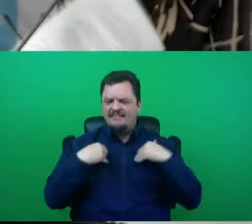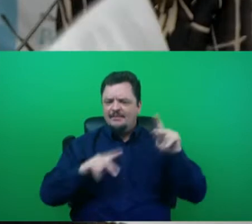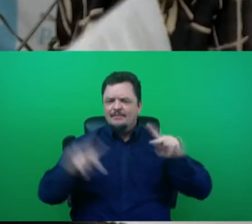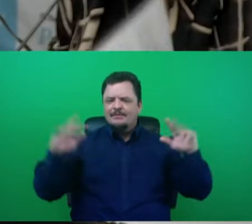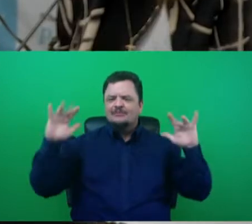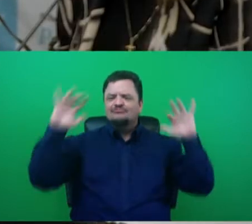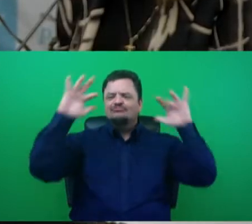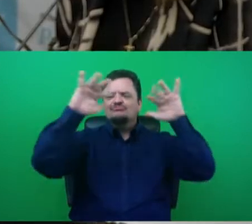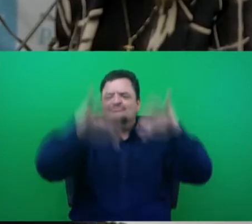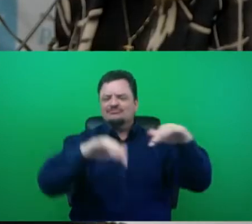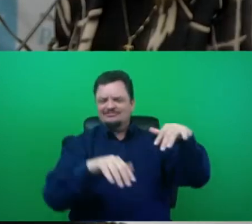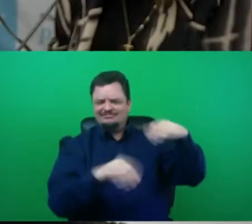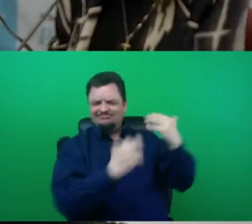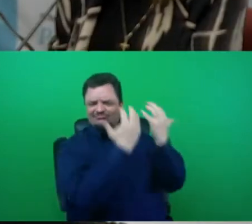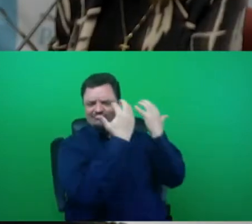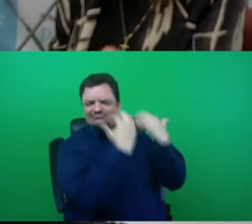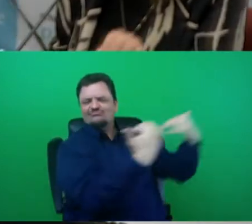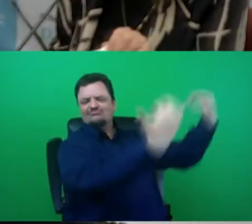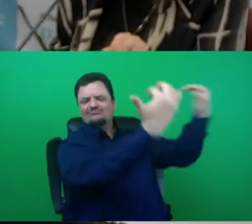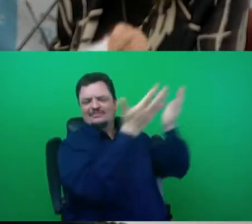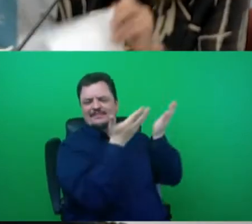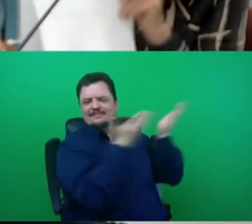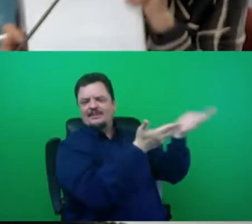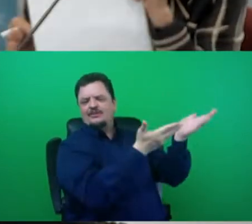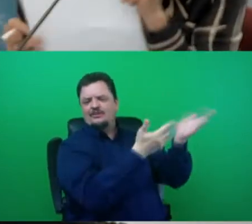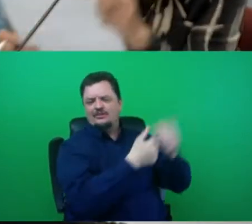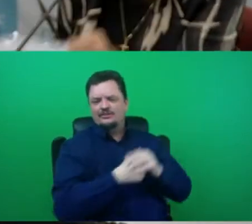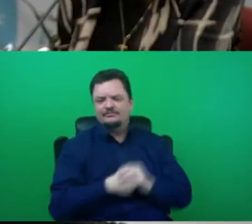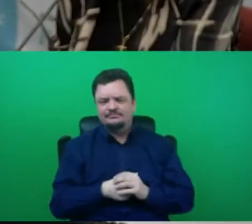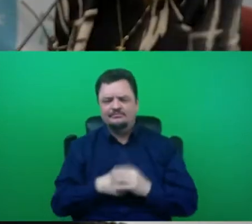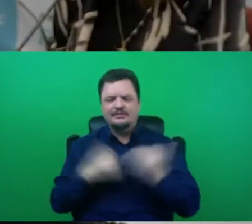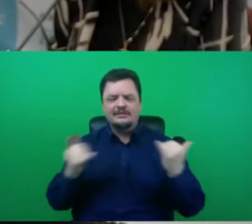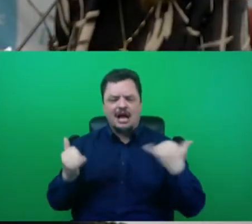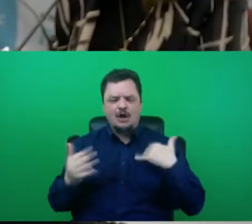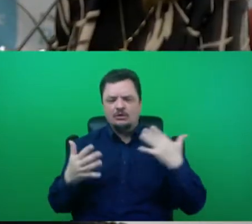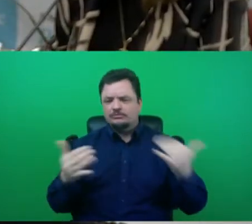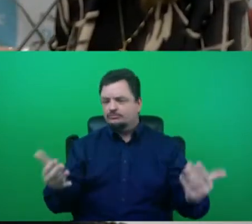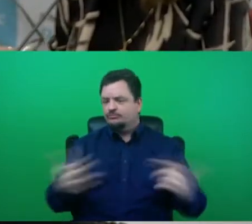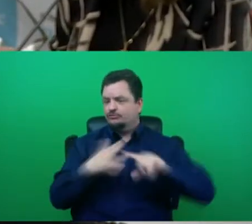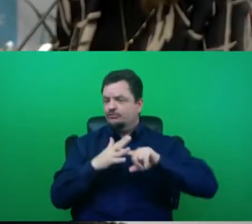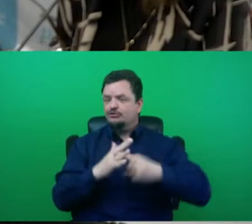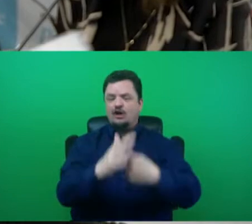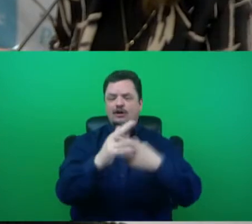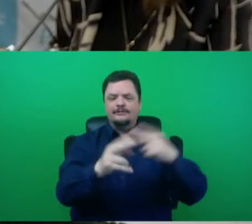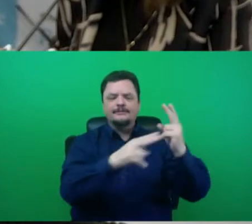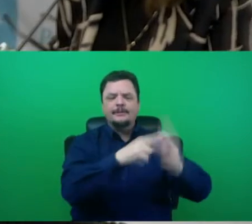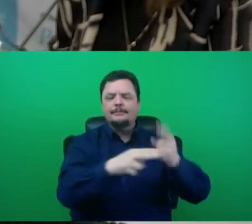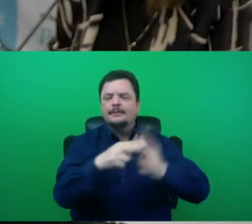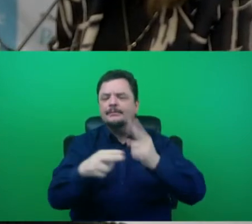do a board member roll call. So I'm here. Commissioner Bremer? Here.